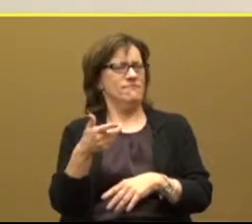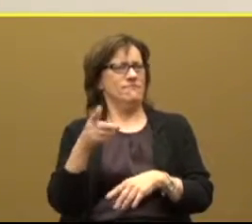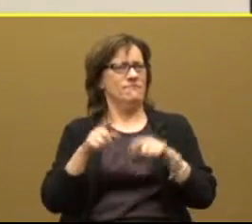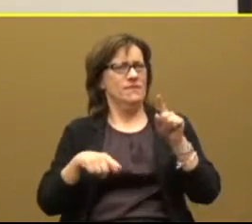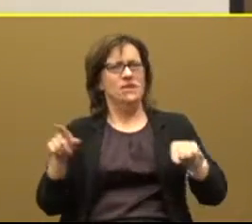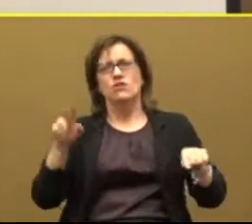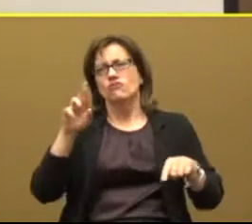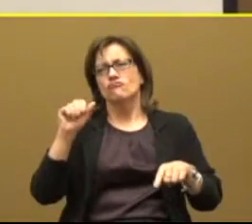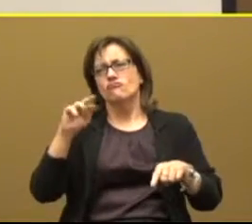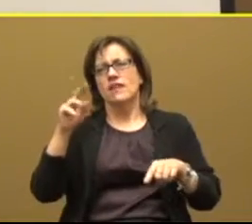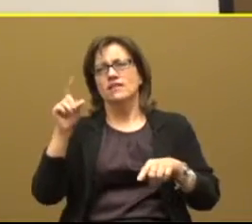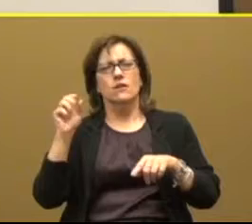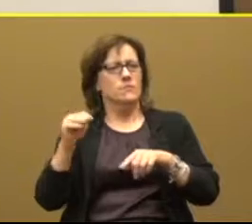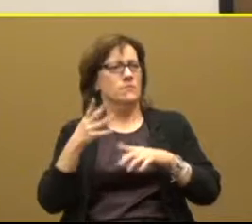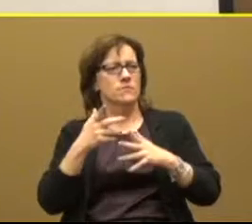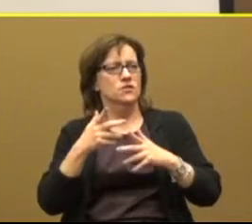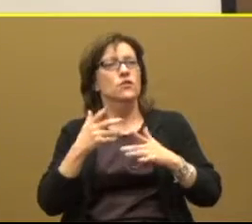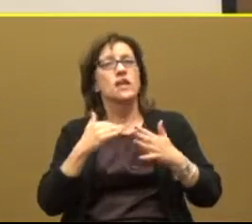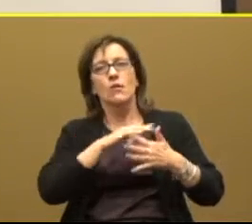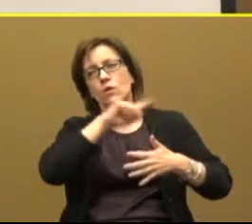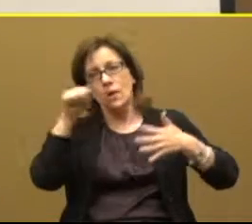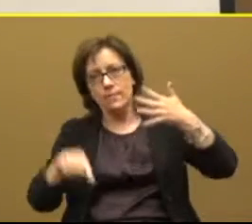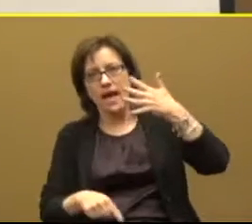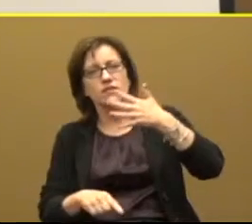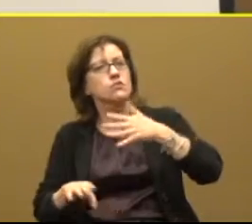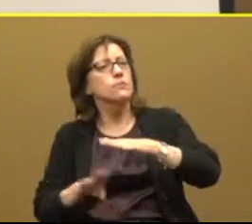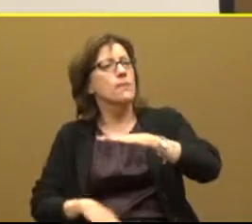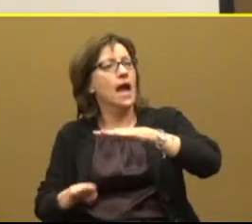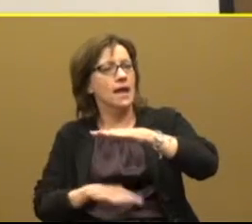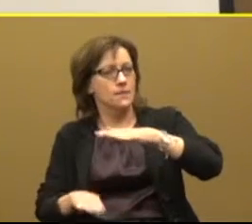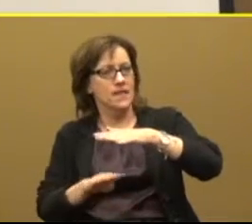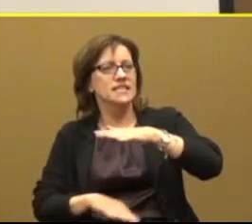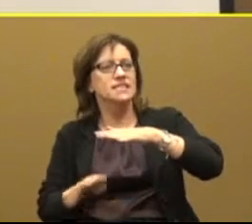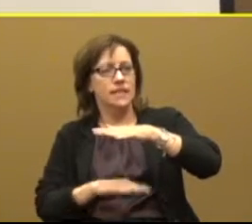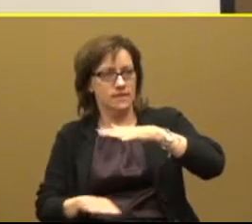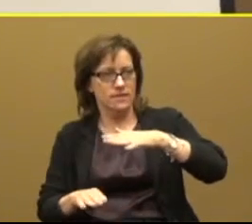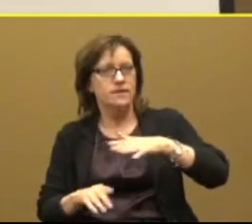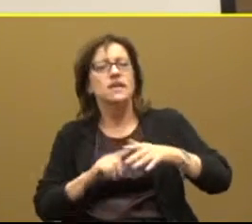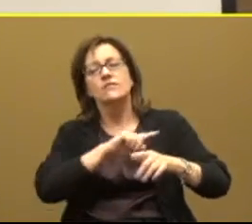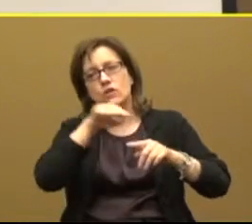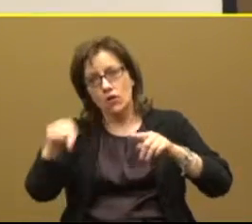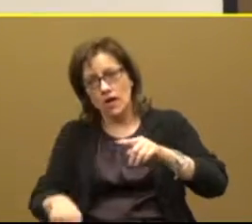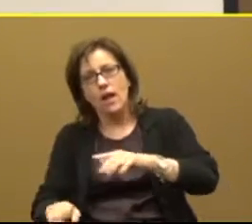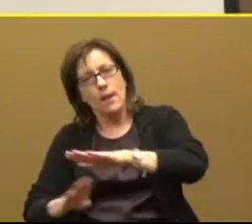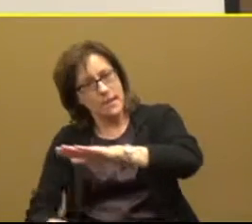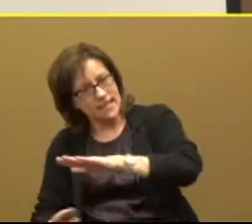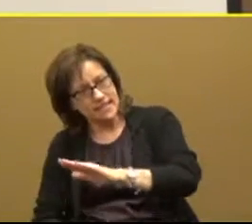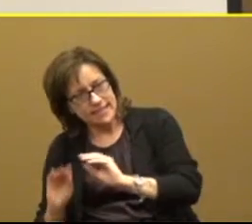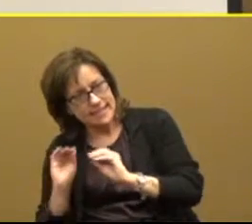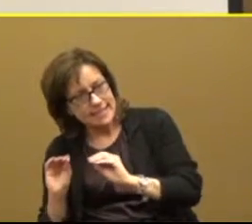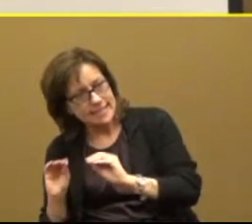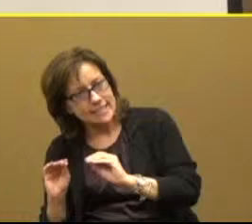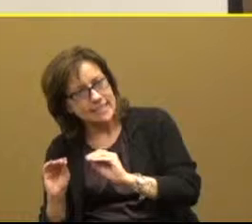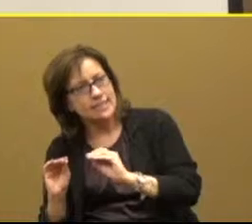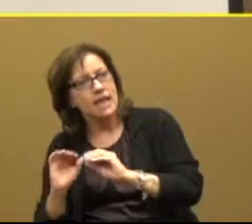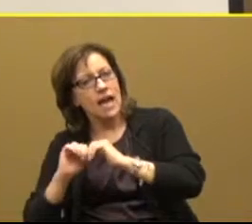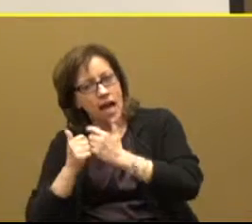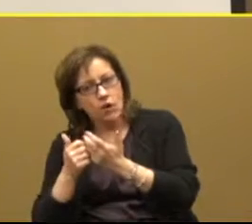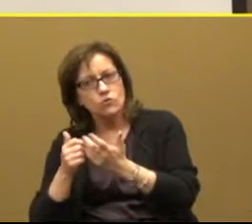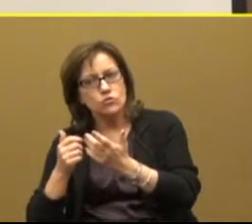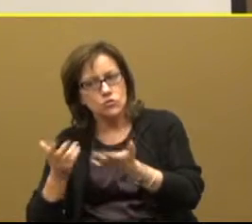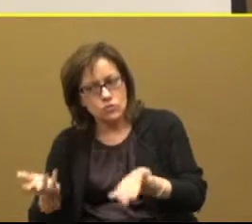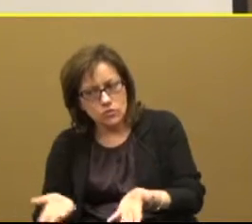to the basement and now we're like on the landing. Okay, we had to go to the basement to teach how to initiate